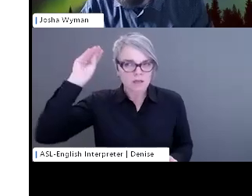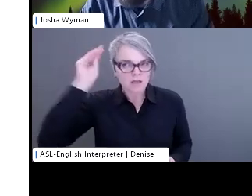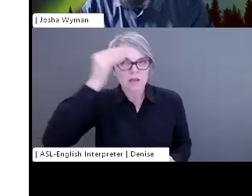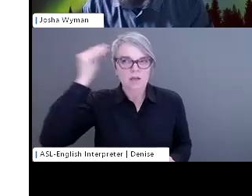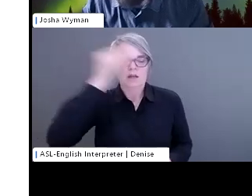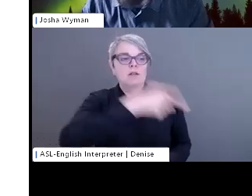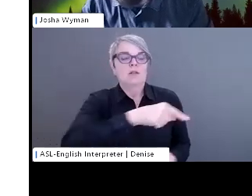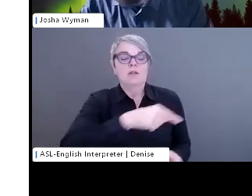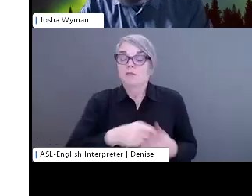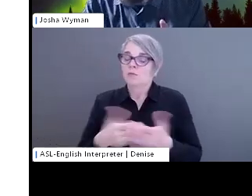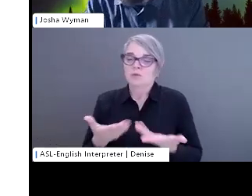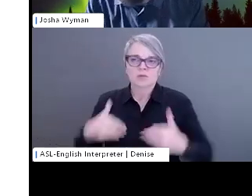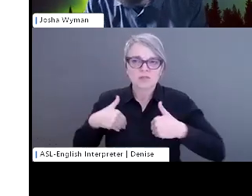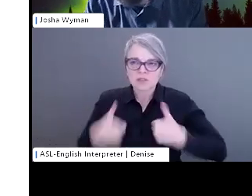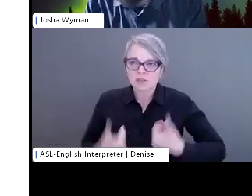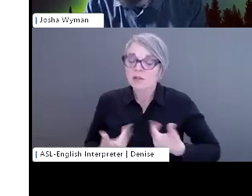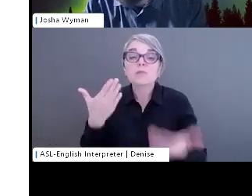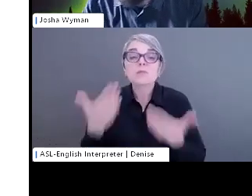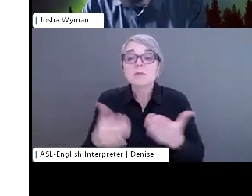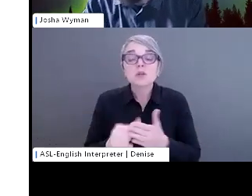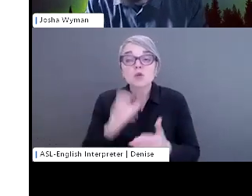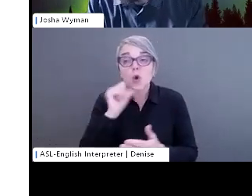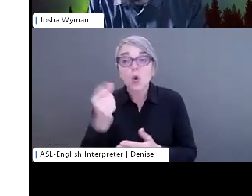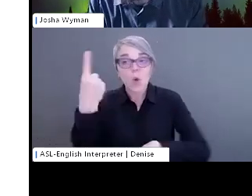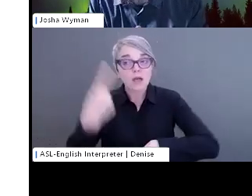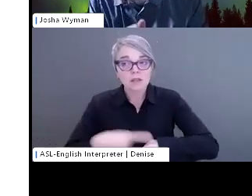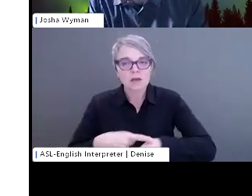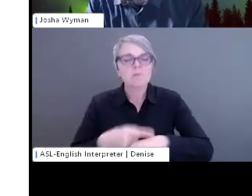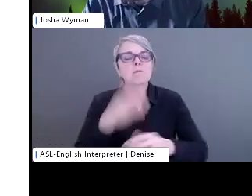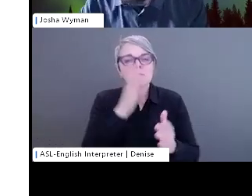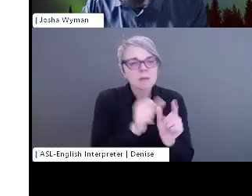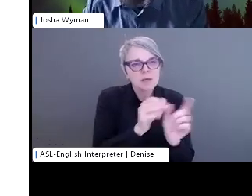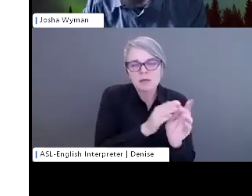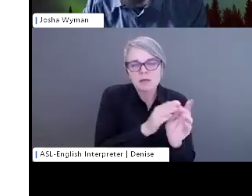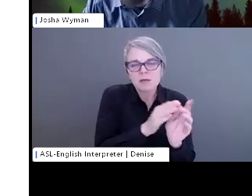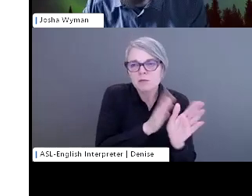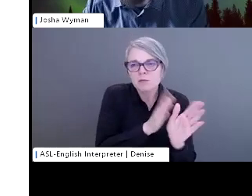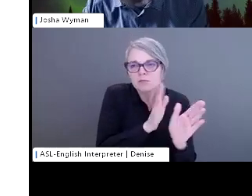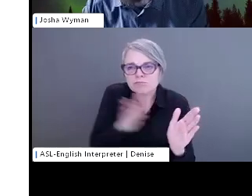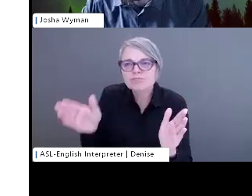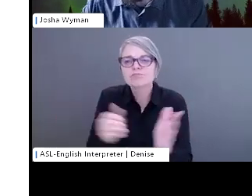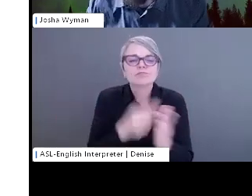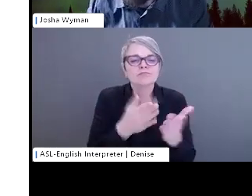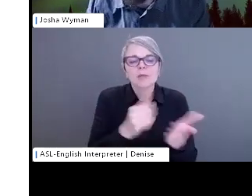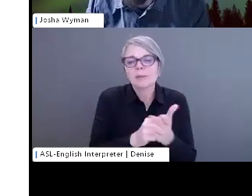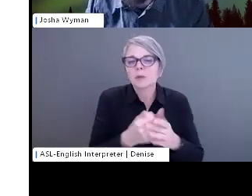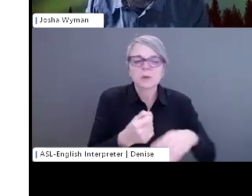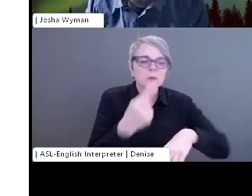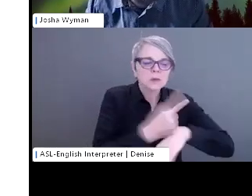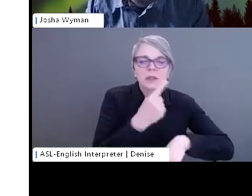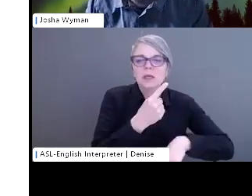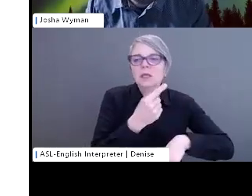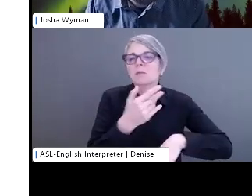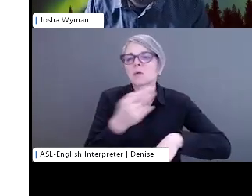needing to break it up into multiple sessions that are close in duration in terms of like not being weeks apart might be preferred in